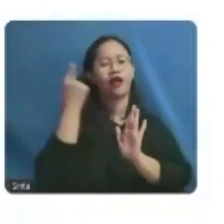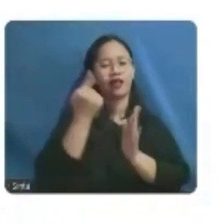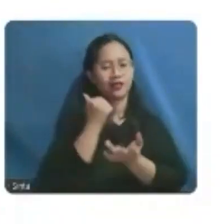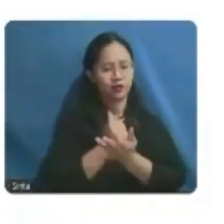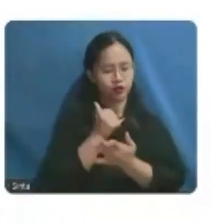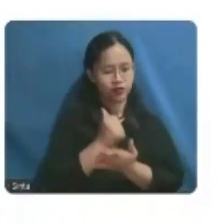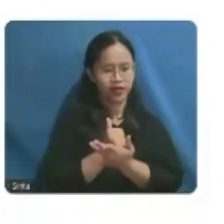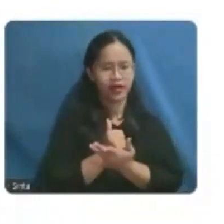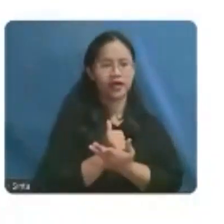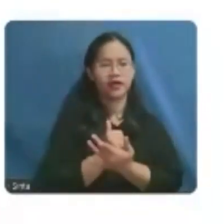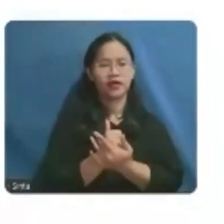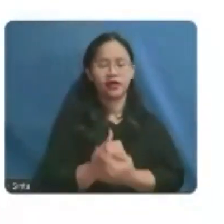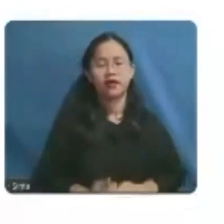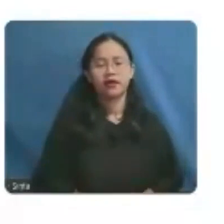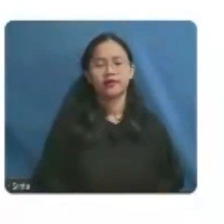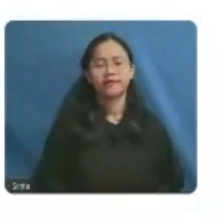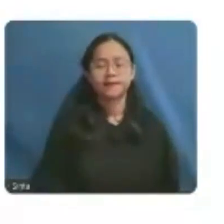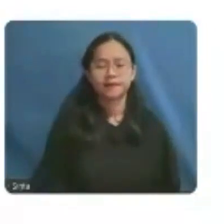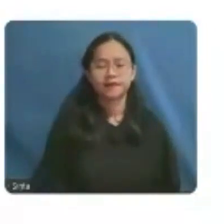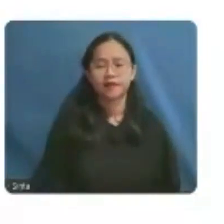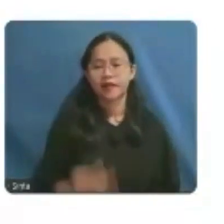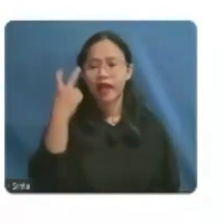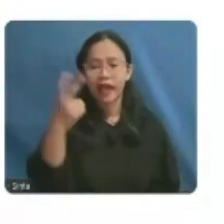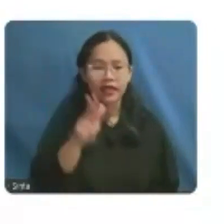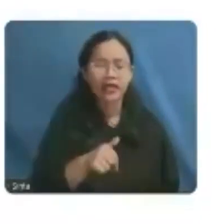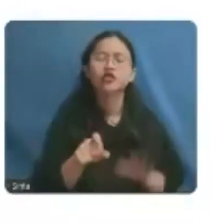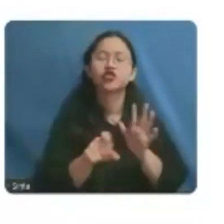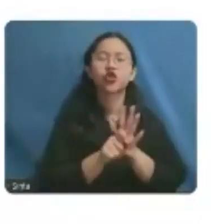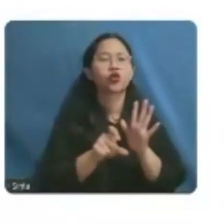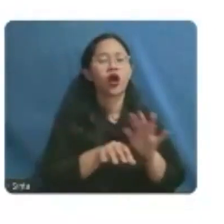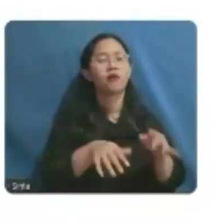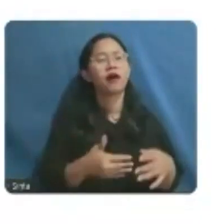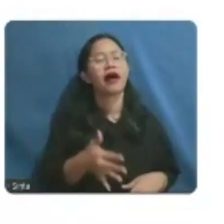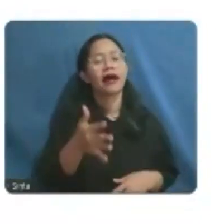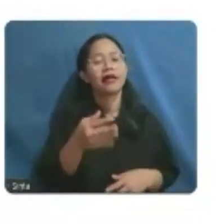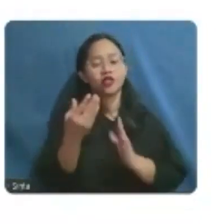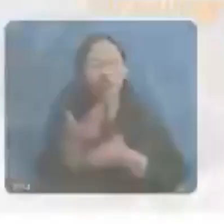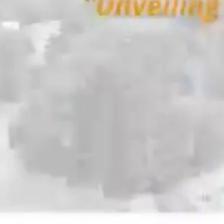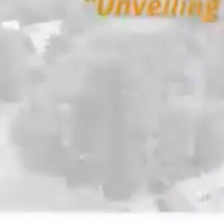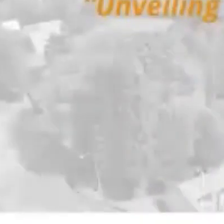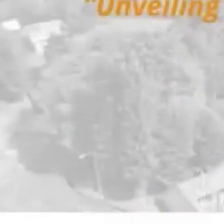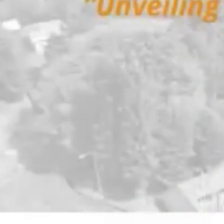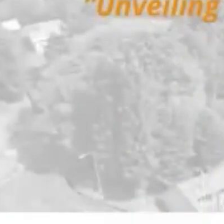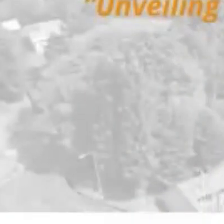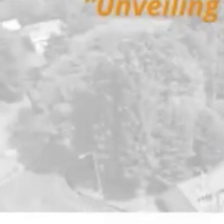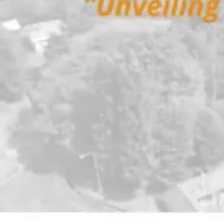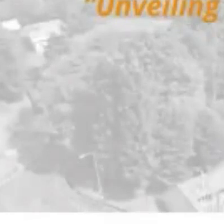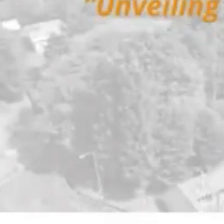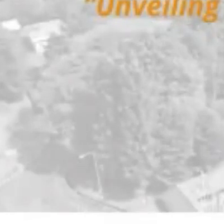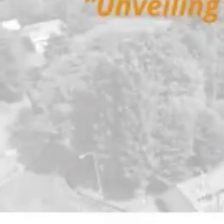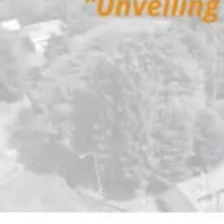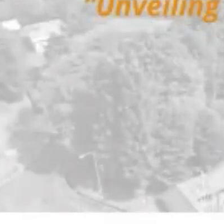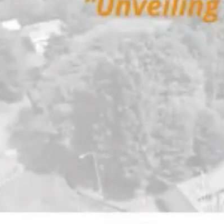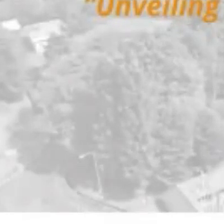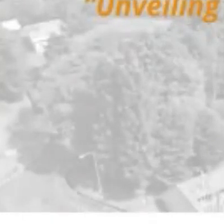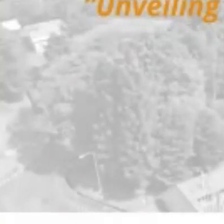socioeconomic status of different regions. And this might be the employment level, this might be the average income